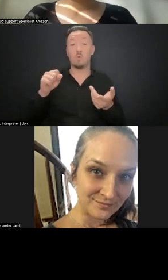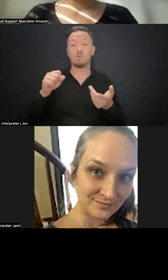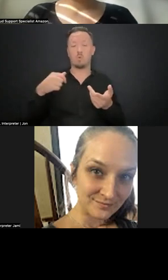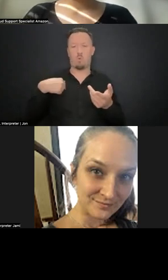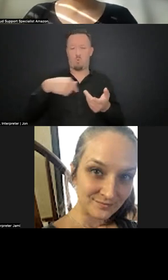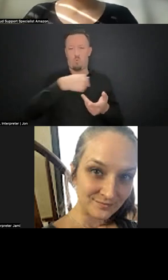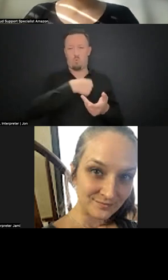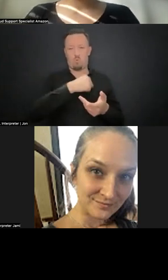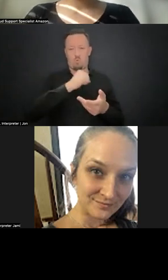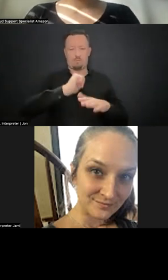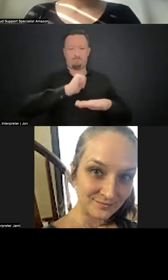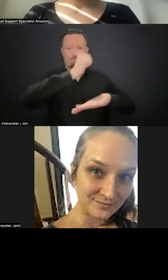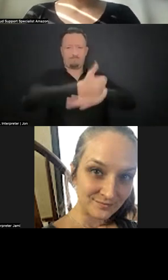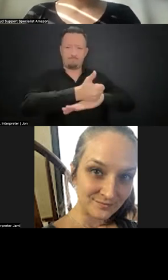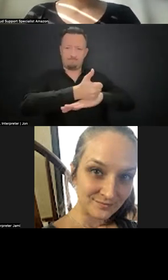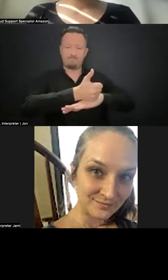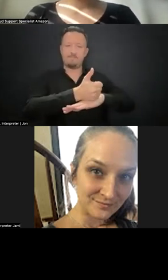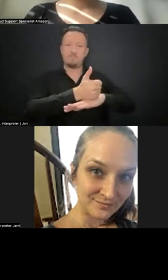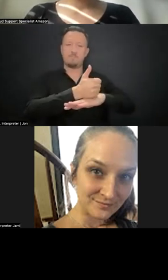network environment.